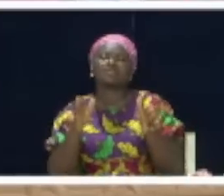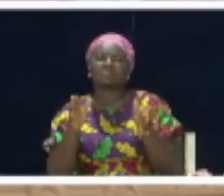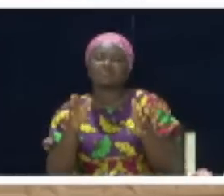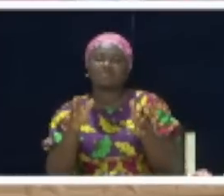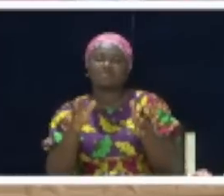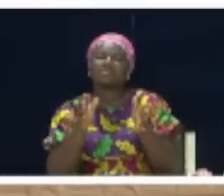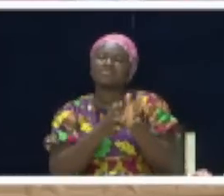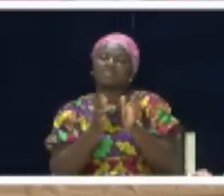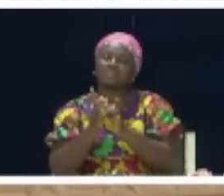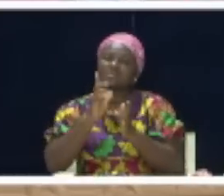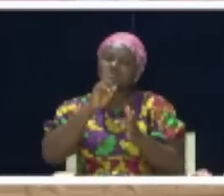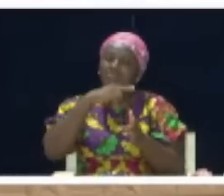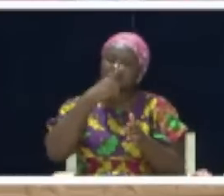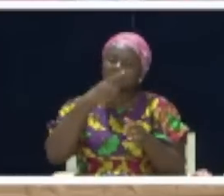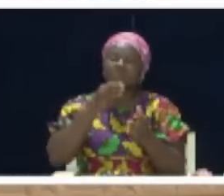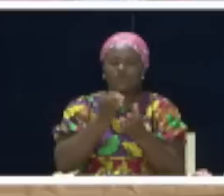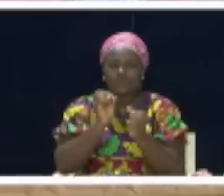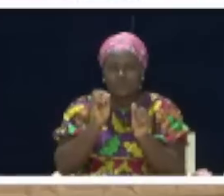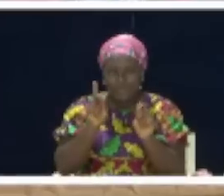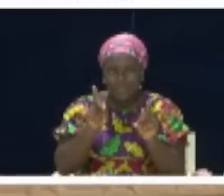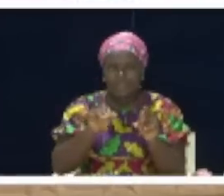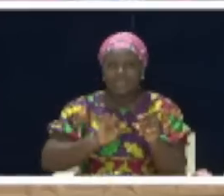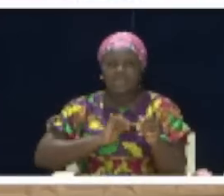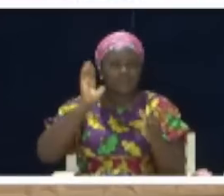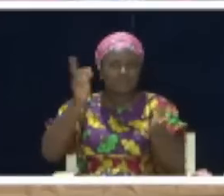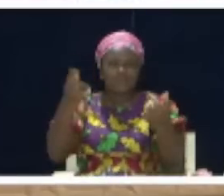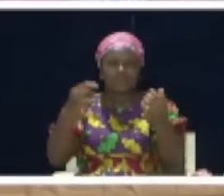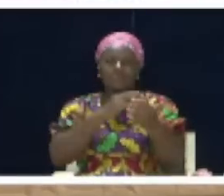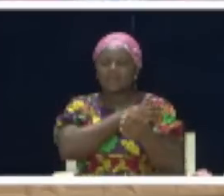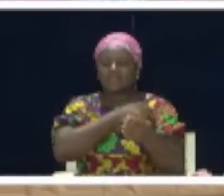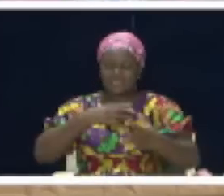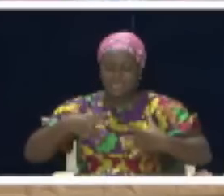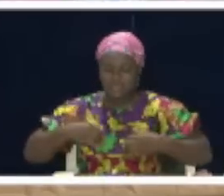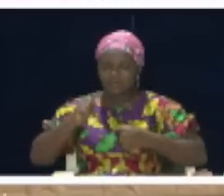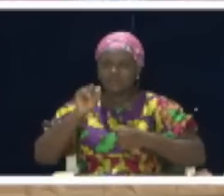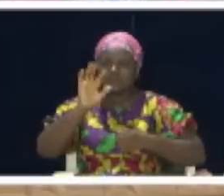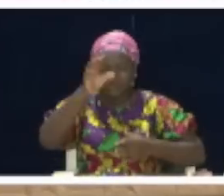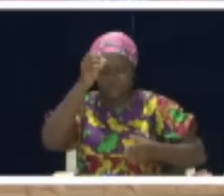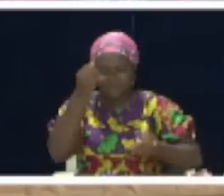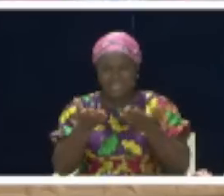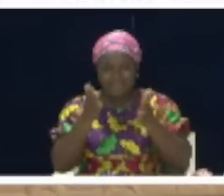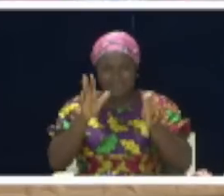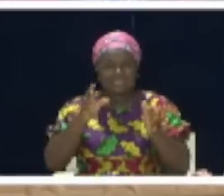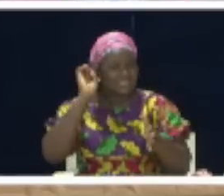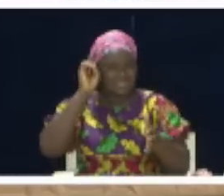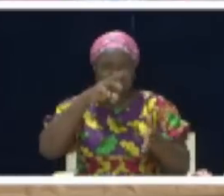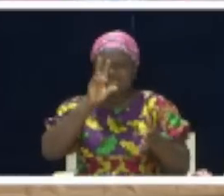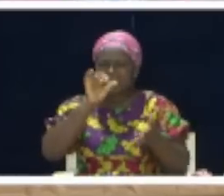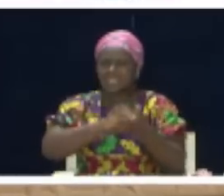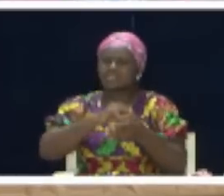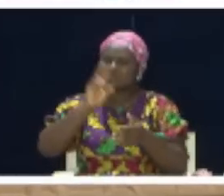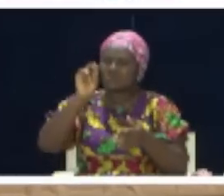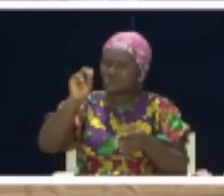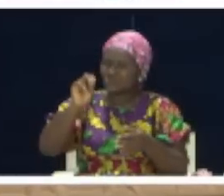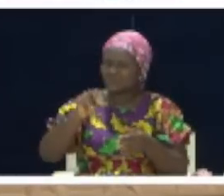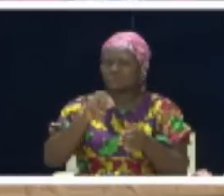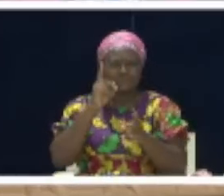And Jesus Christ said, okay, I come and heal your servant. He said, no, just speak a word.